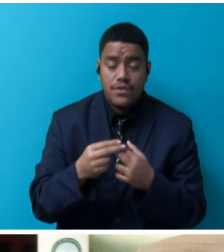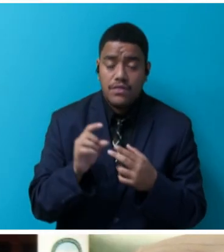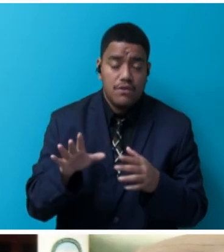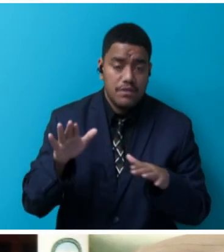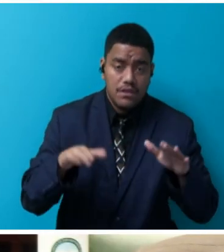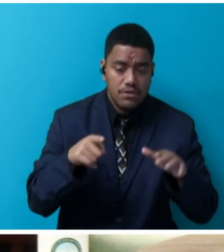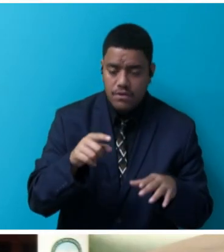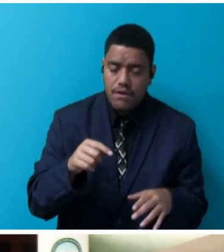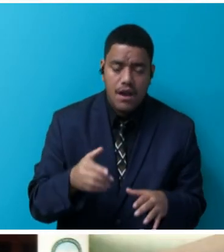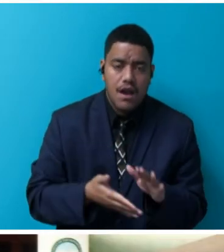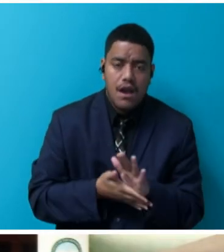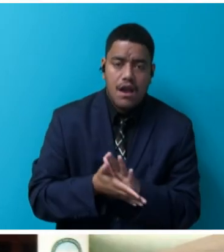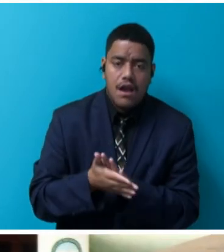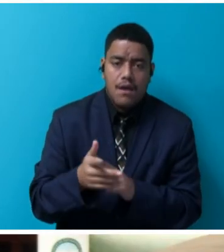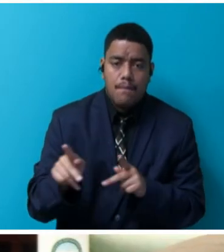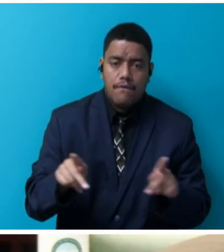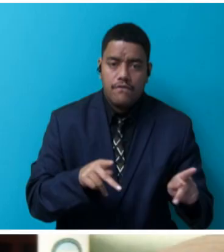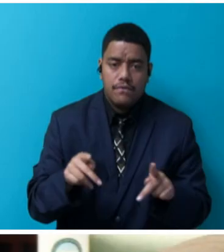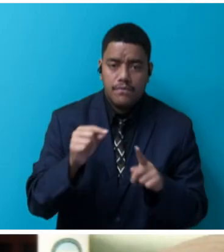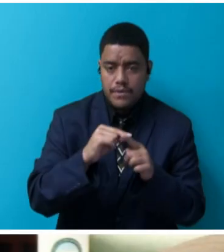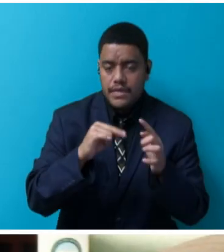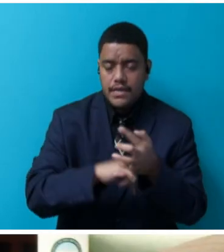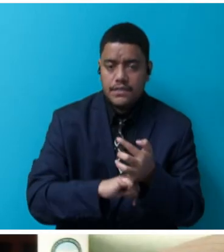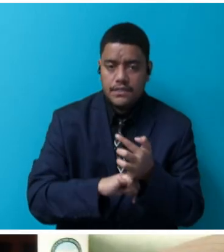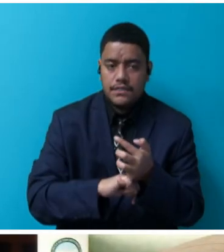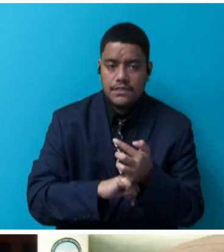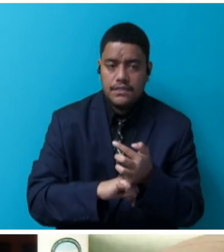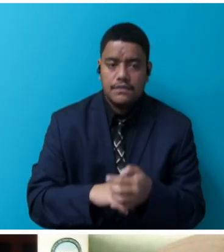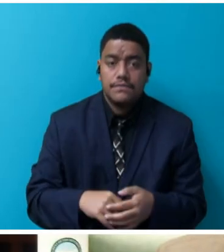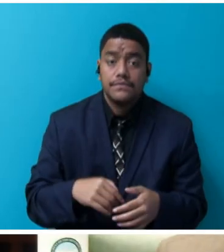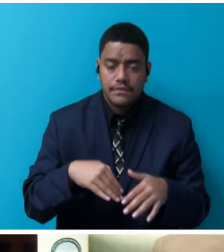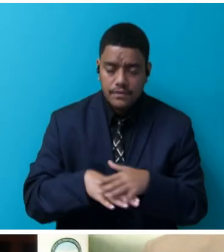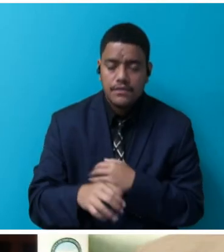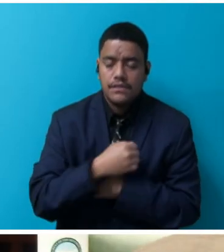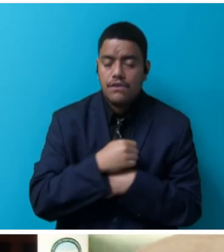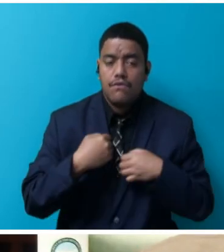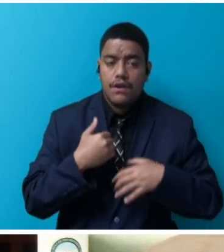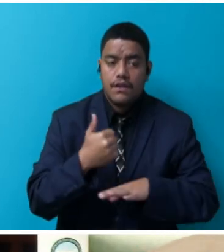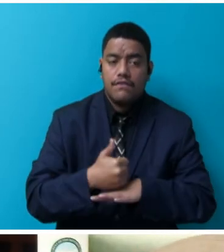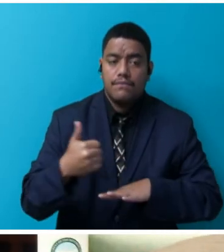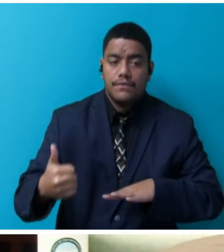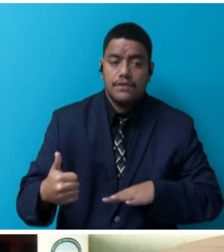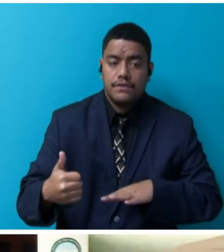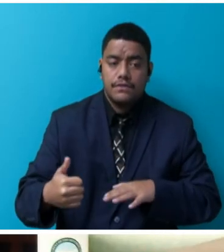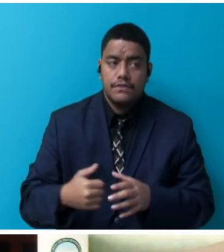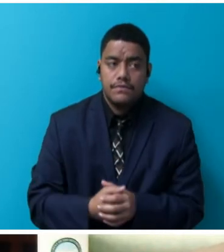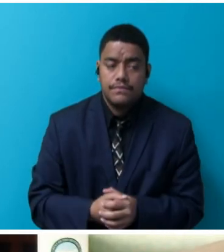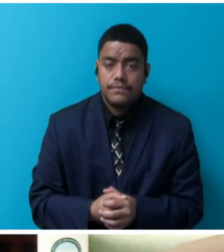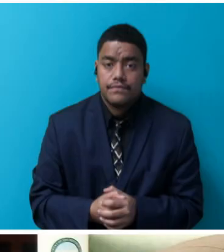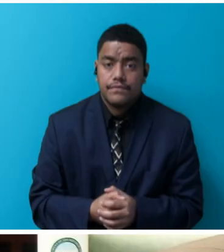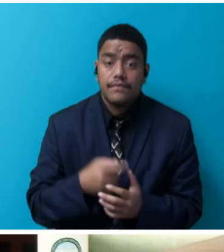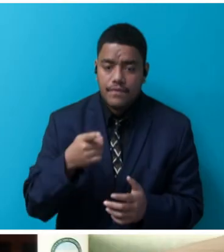of the high-performing permanent secretaries in our government, and his grounding in